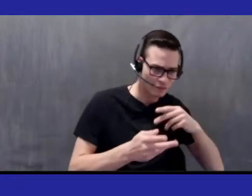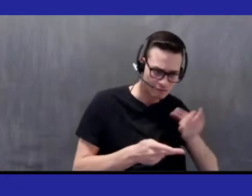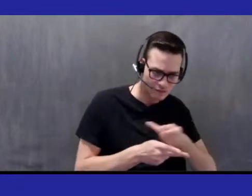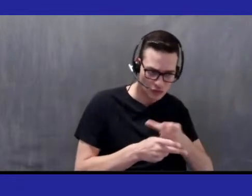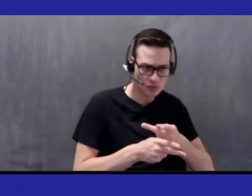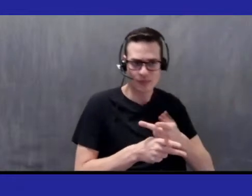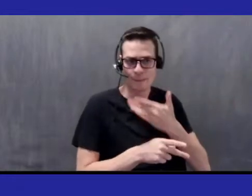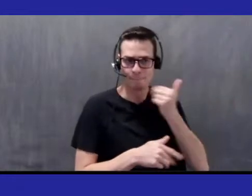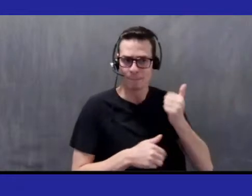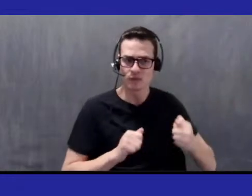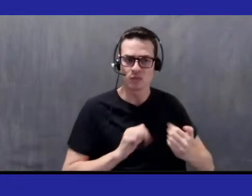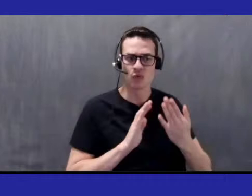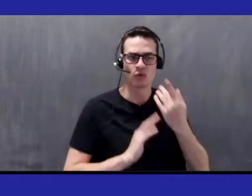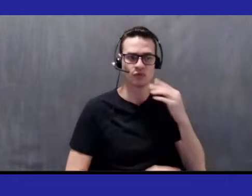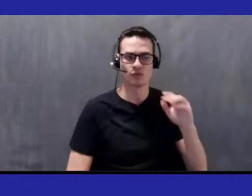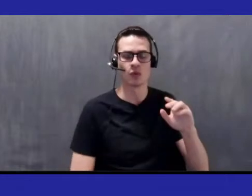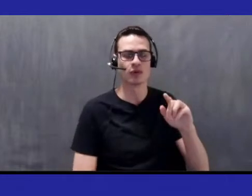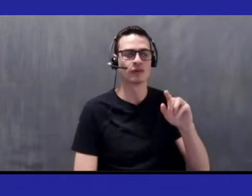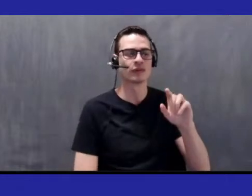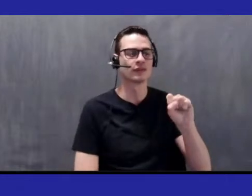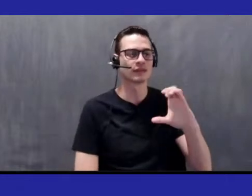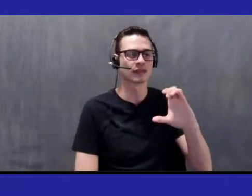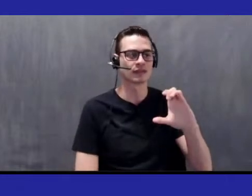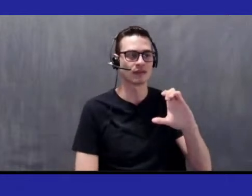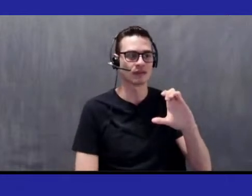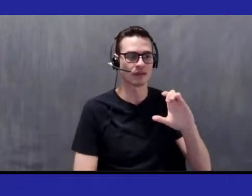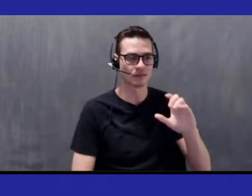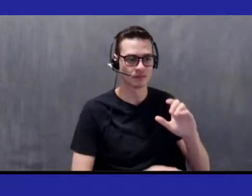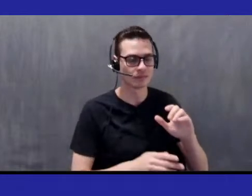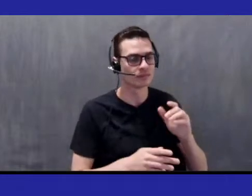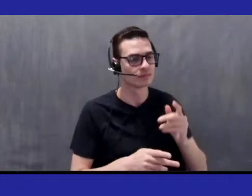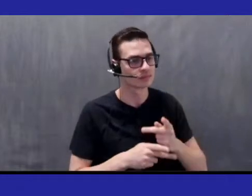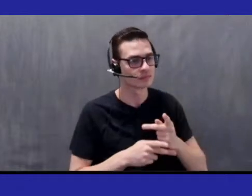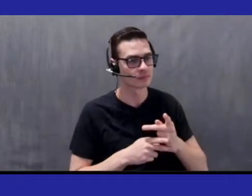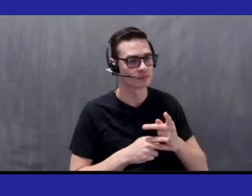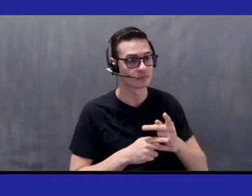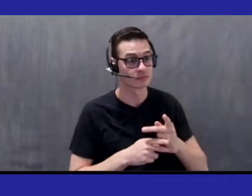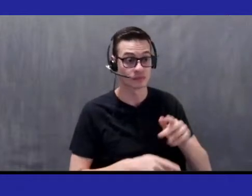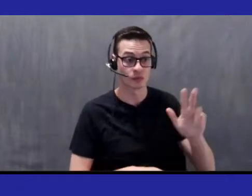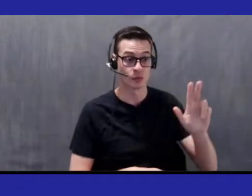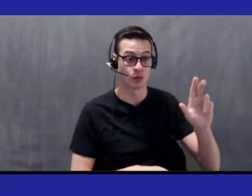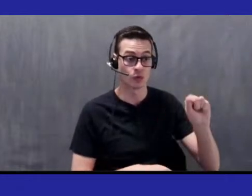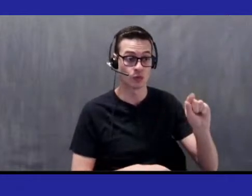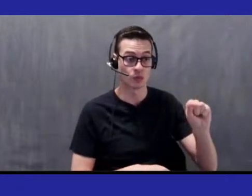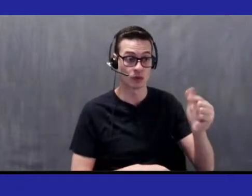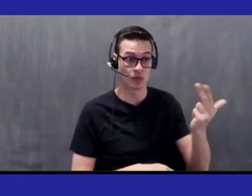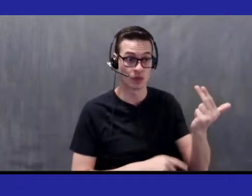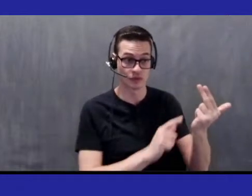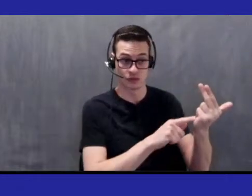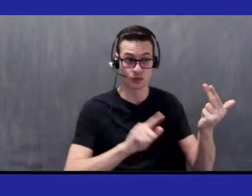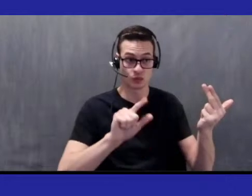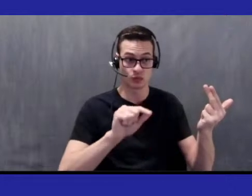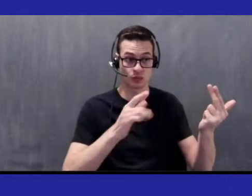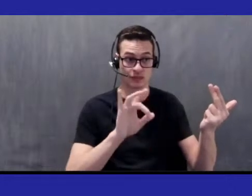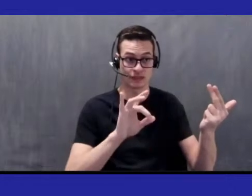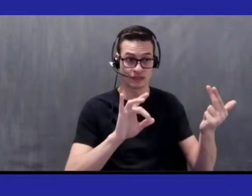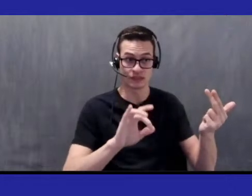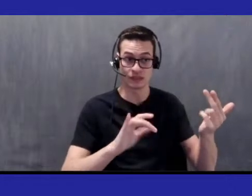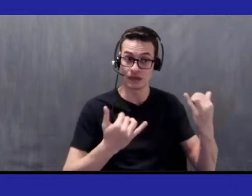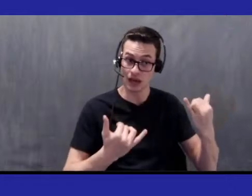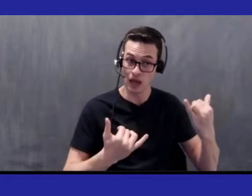is that from 2013, when it started, to 2018, there has been a reduction in hospitalizations, reduction in